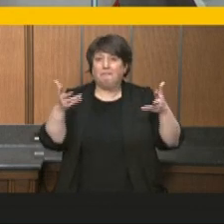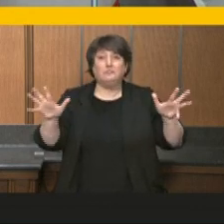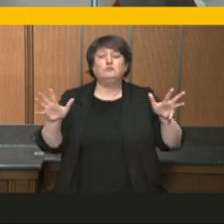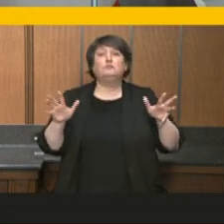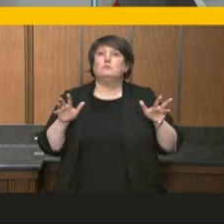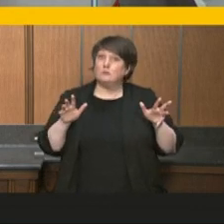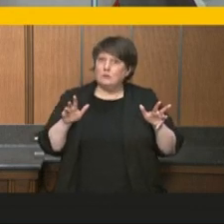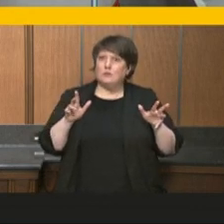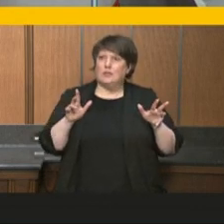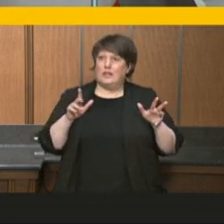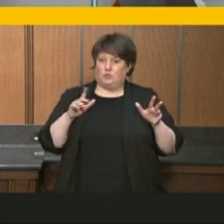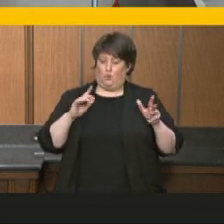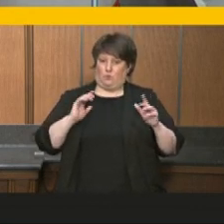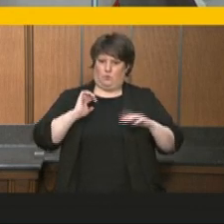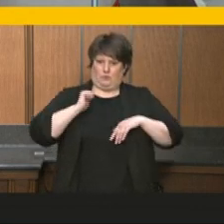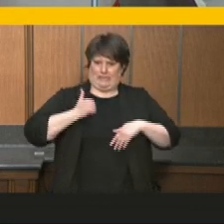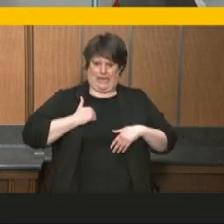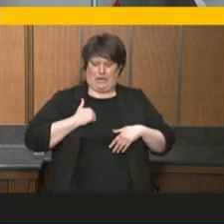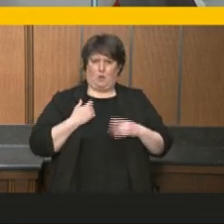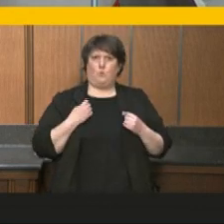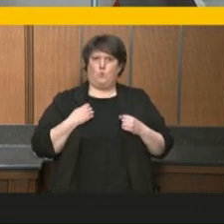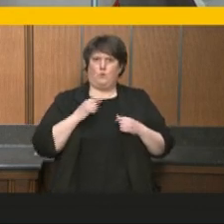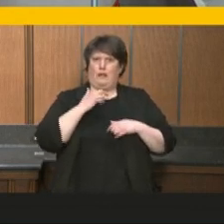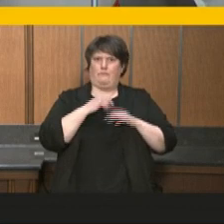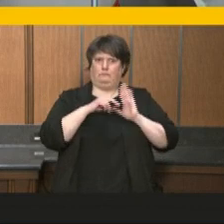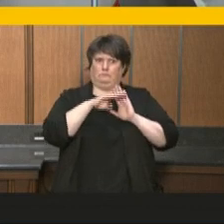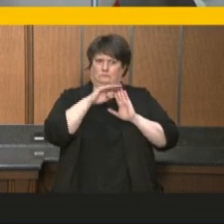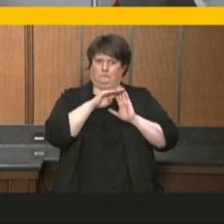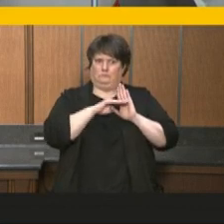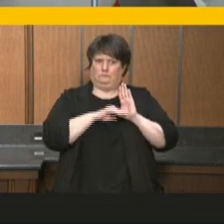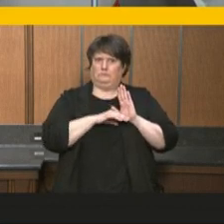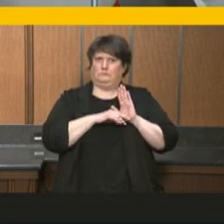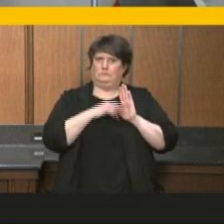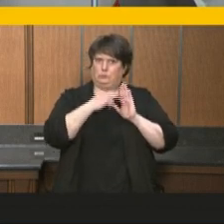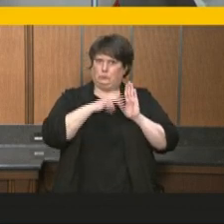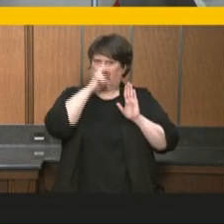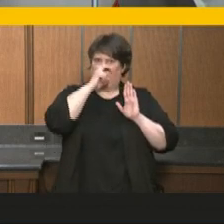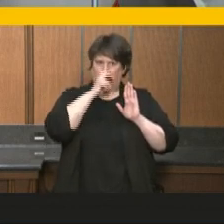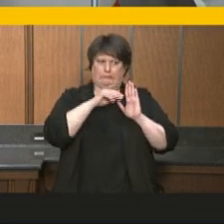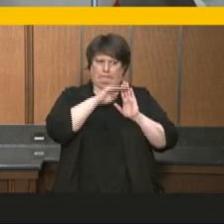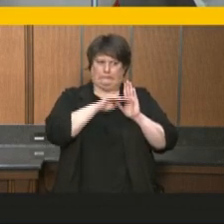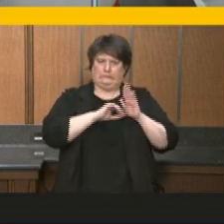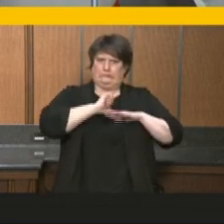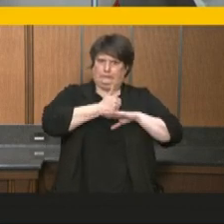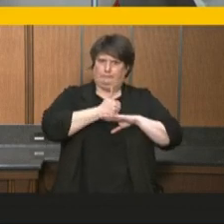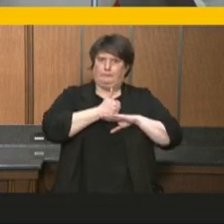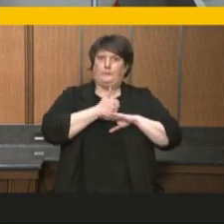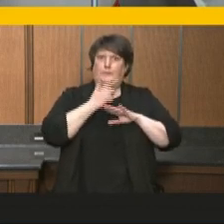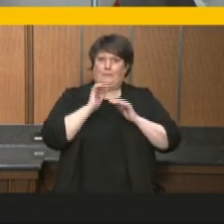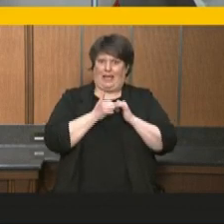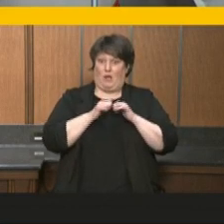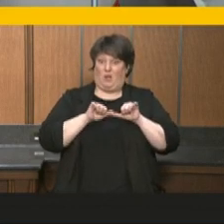important measures we are taking to limit the spread of that pandemic in Canada mean that